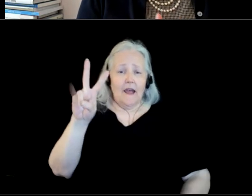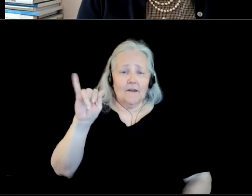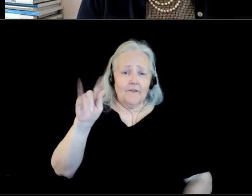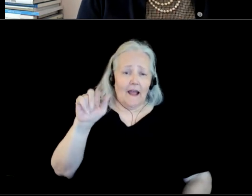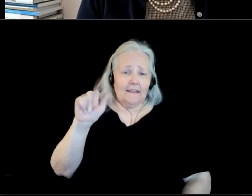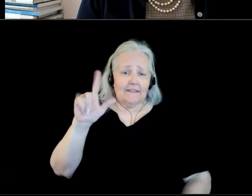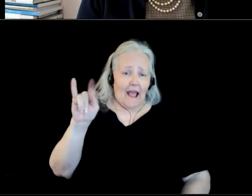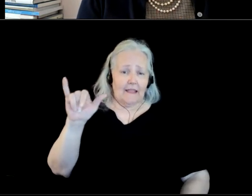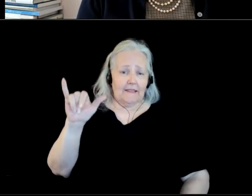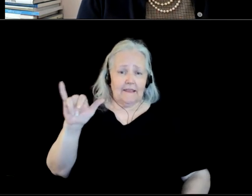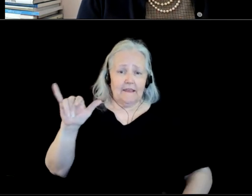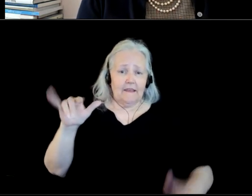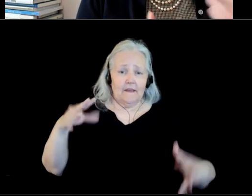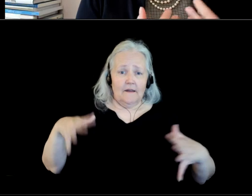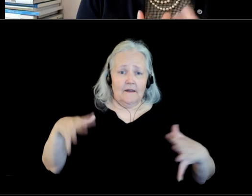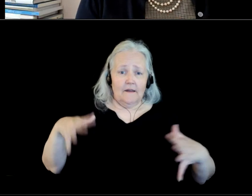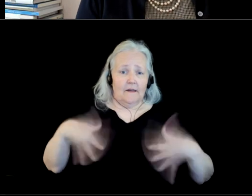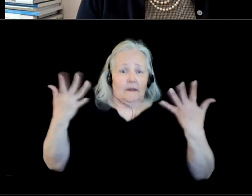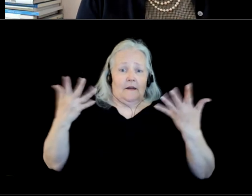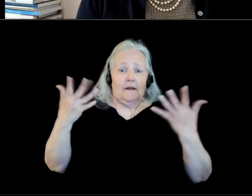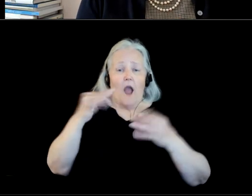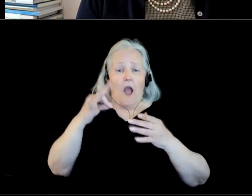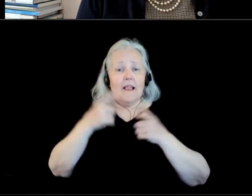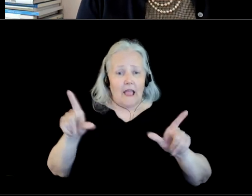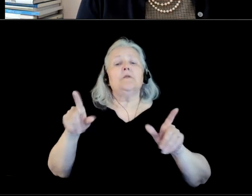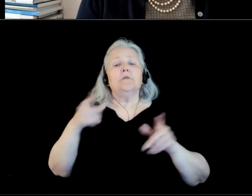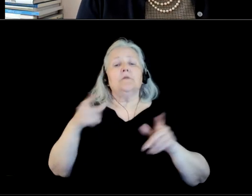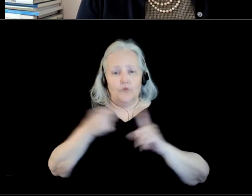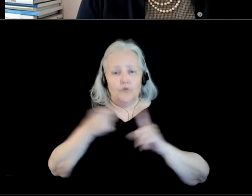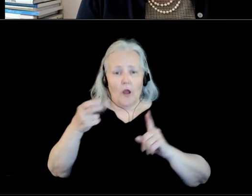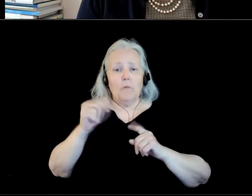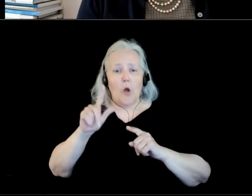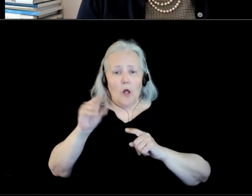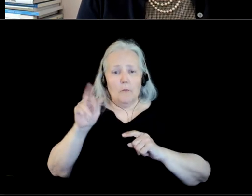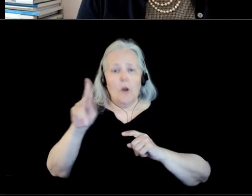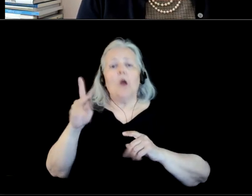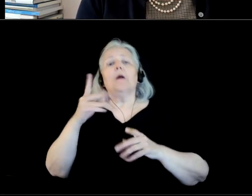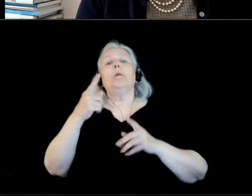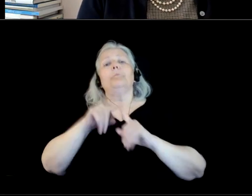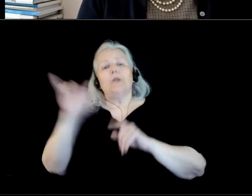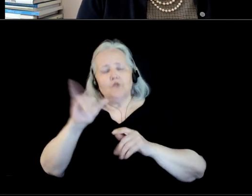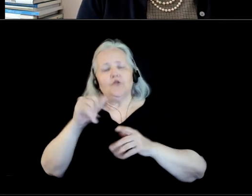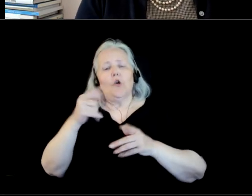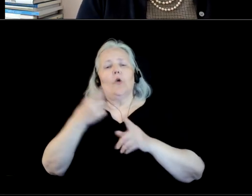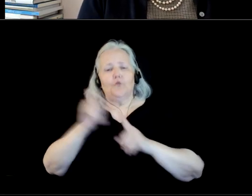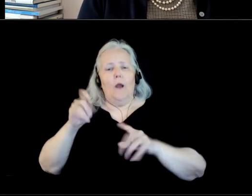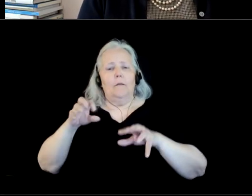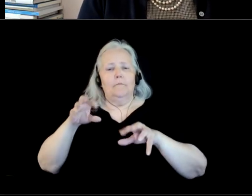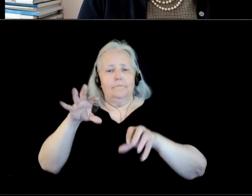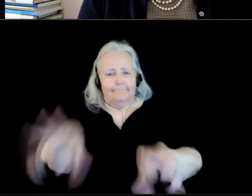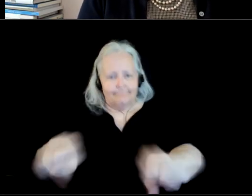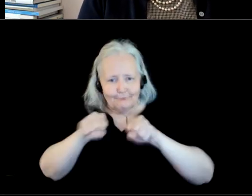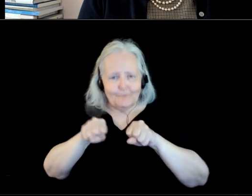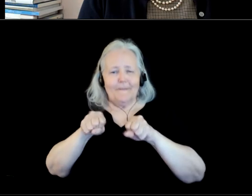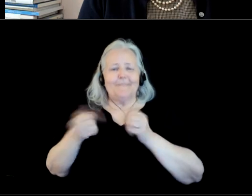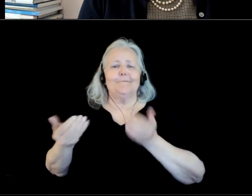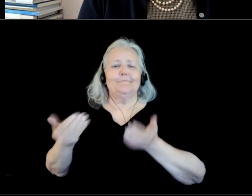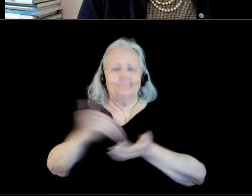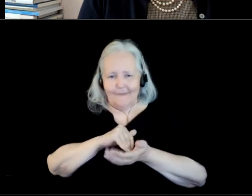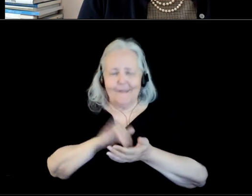the classic hallmarks, but by language revitalization and reclamation activity. So.